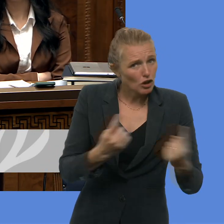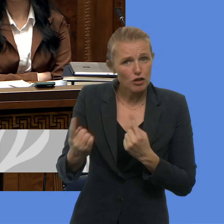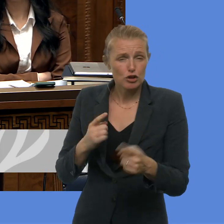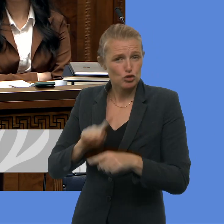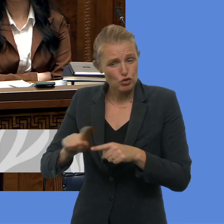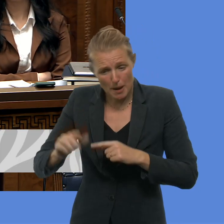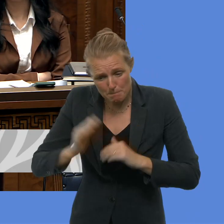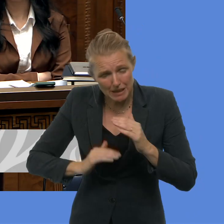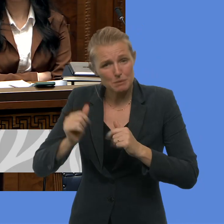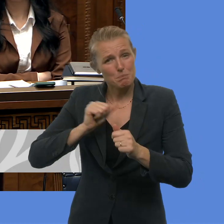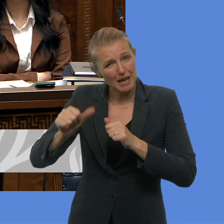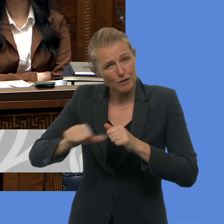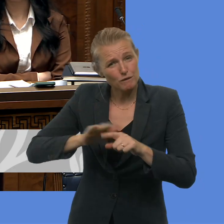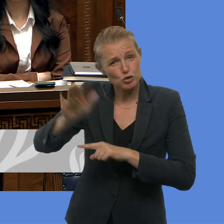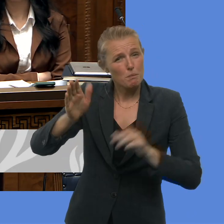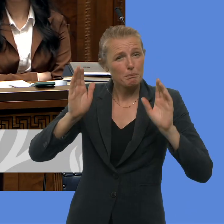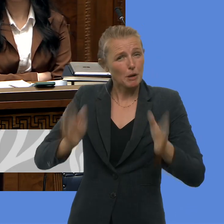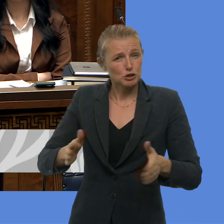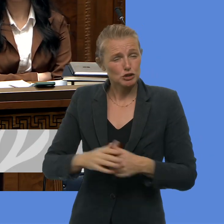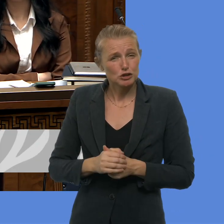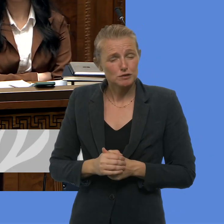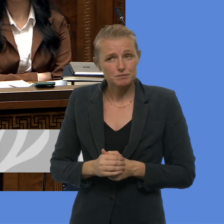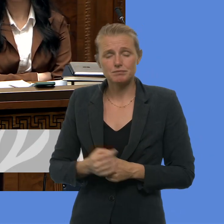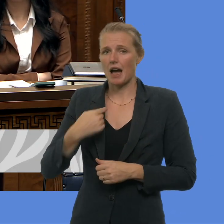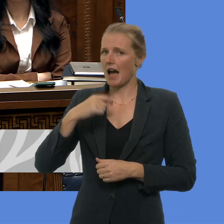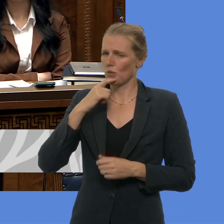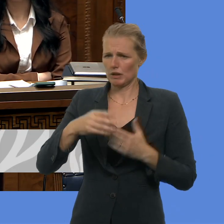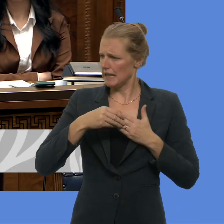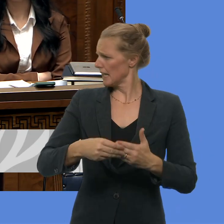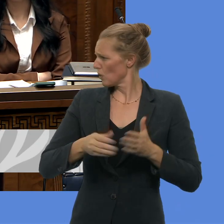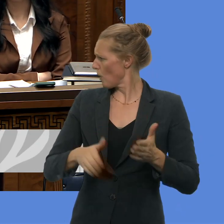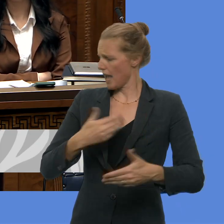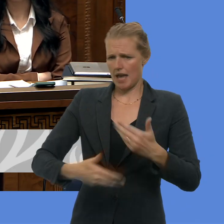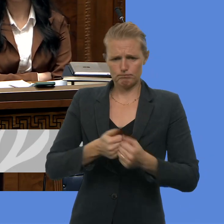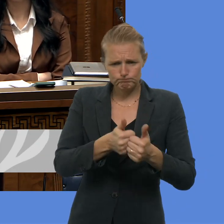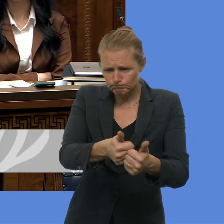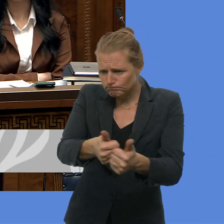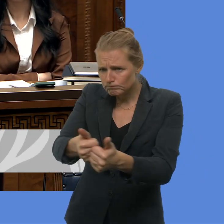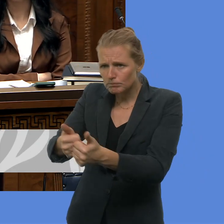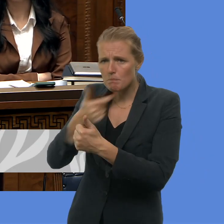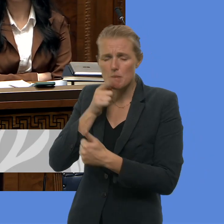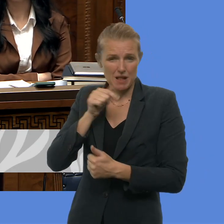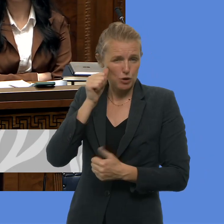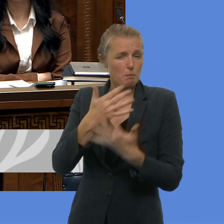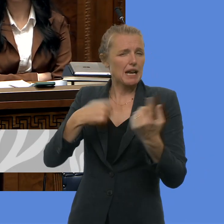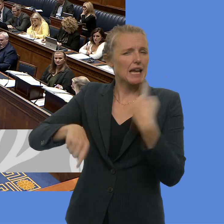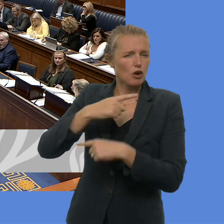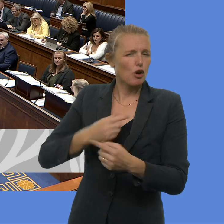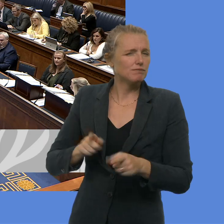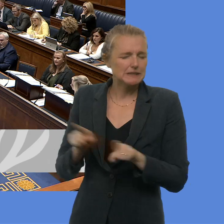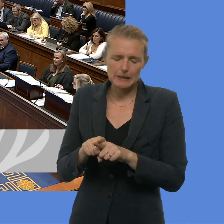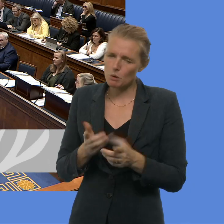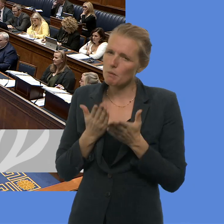to build a better future. I certainly will continue to lead the way in that regard, and I know that many others in this chamber are also committed to that too. John Burrows.